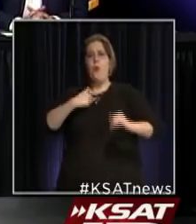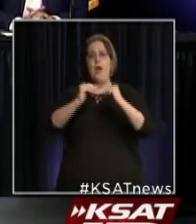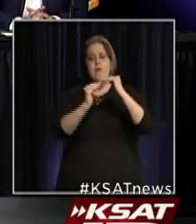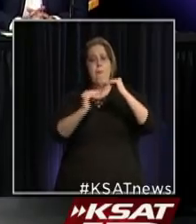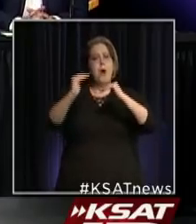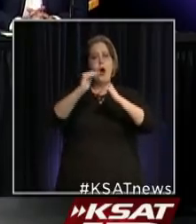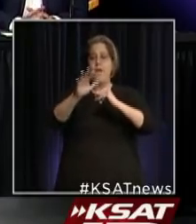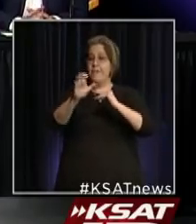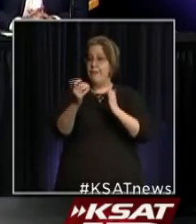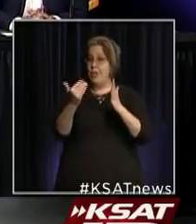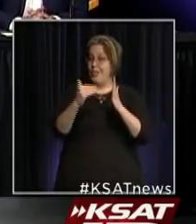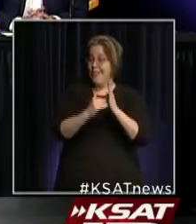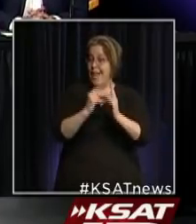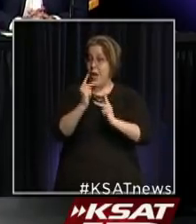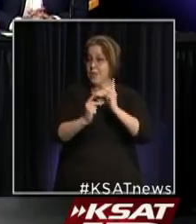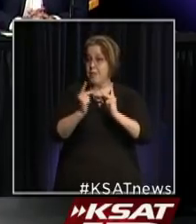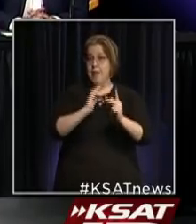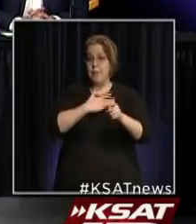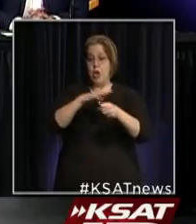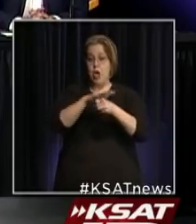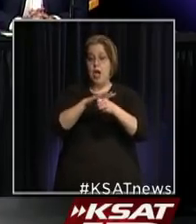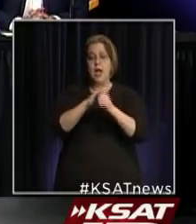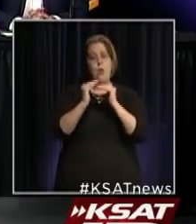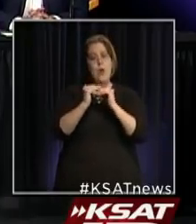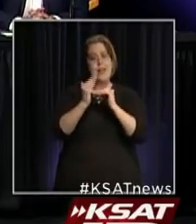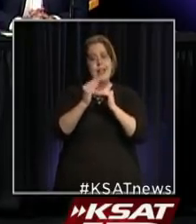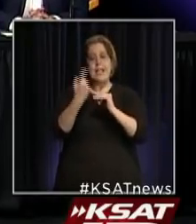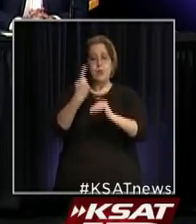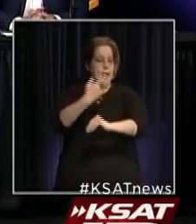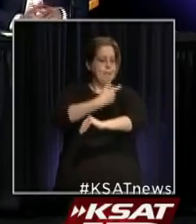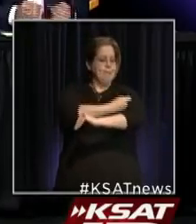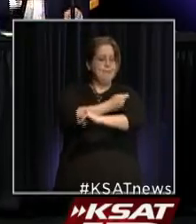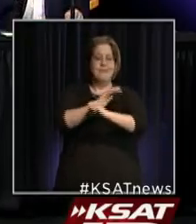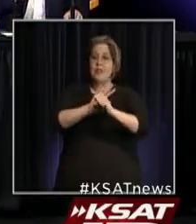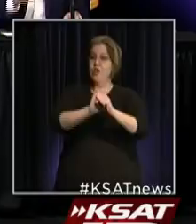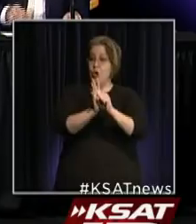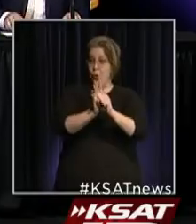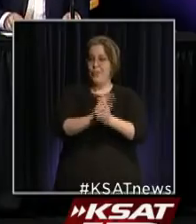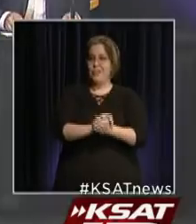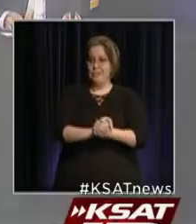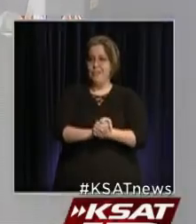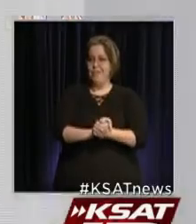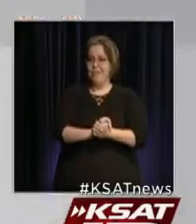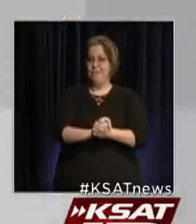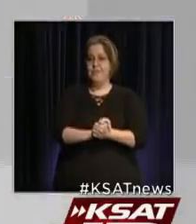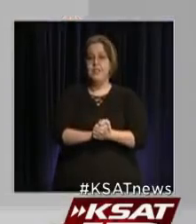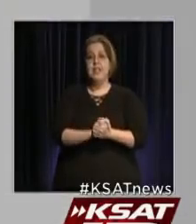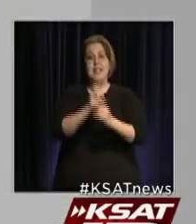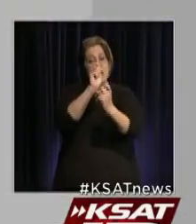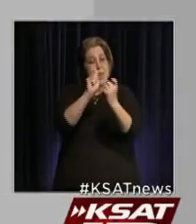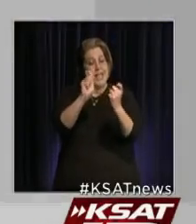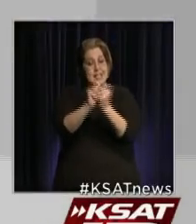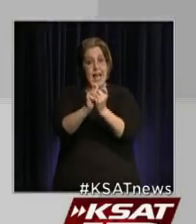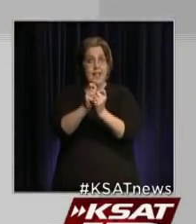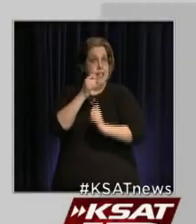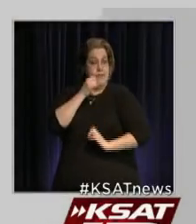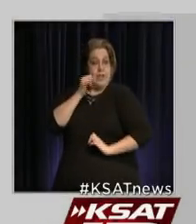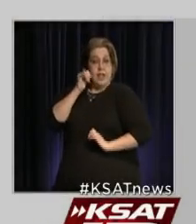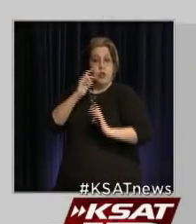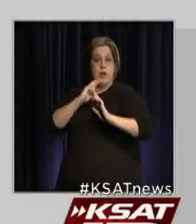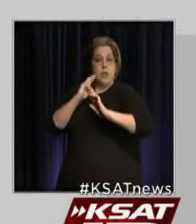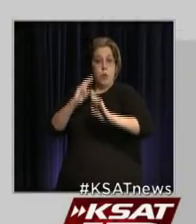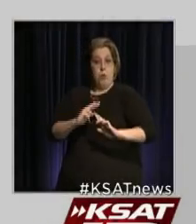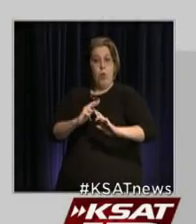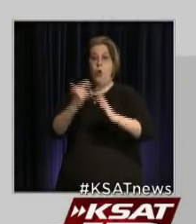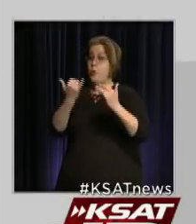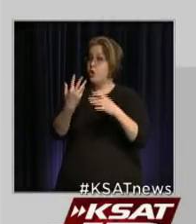surpassed 500,000 people in Bexar County with at least one dose of the COVID-19 vaccine. To be exact, as of yesterday's report, which